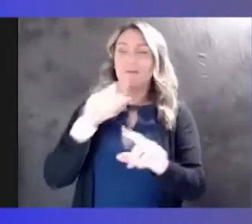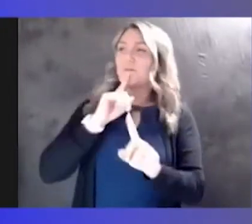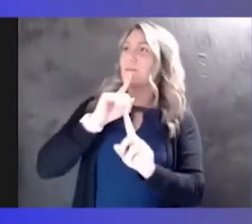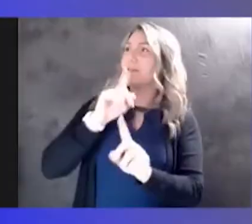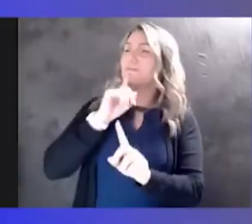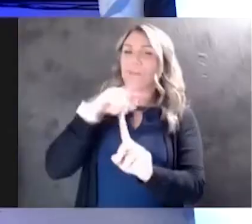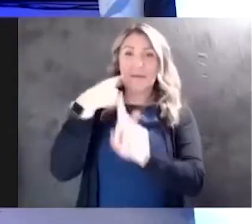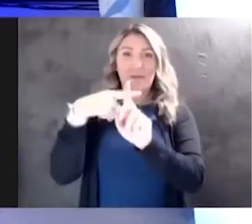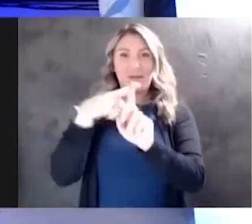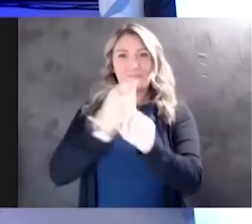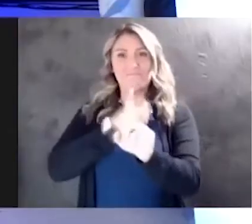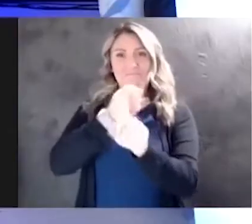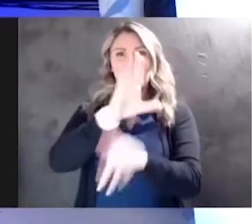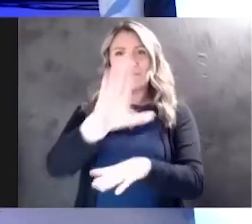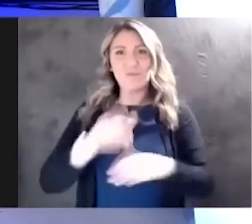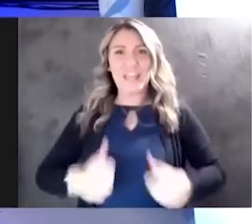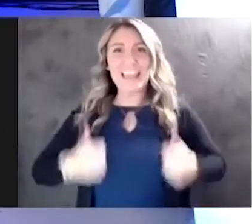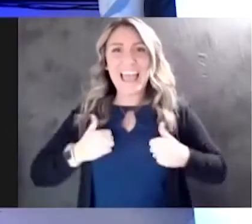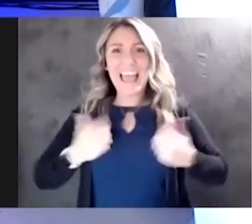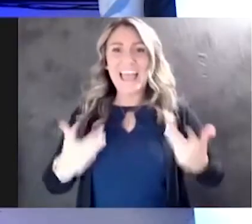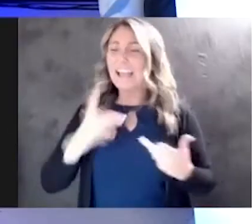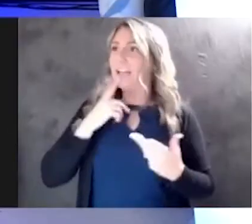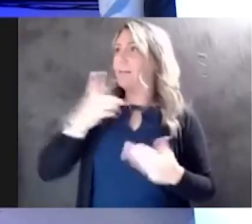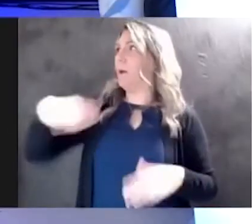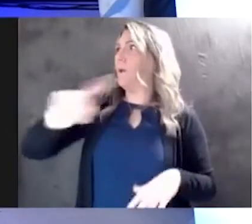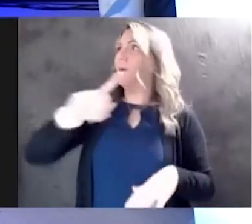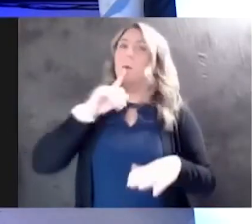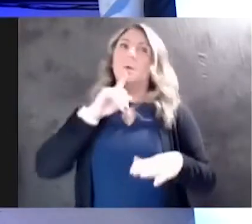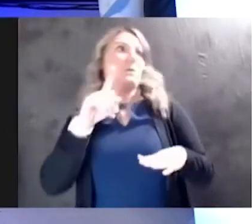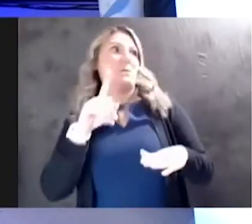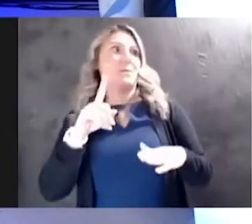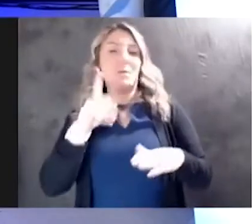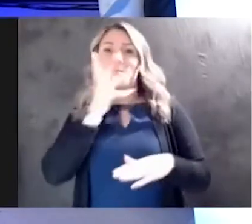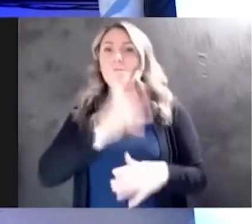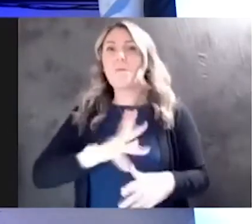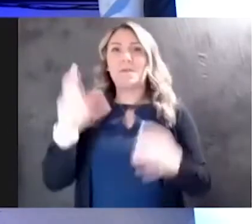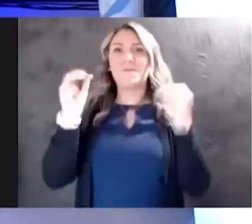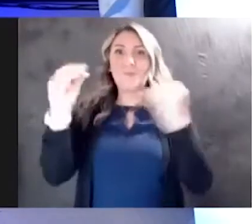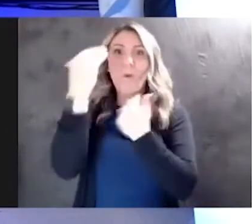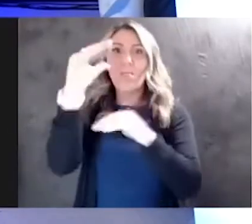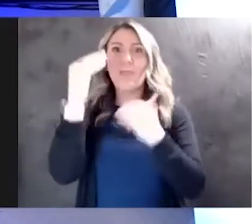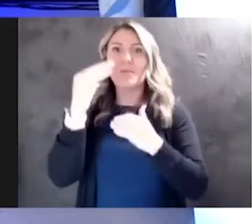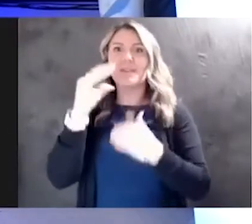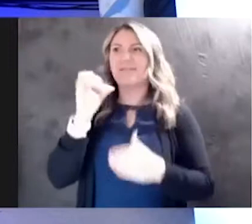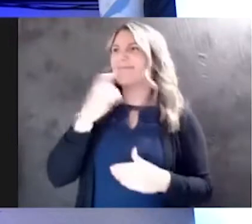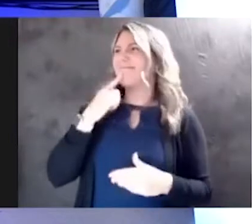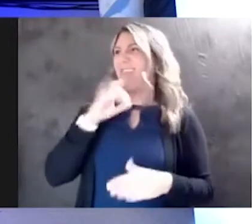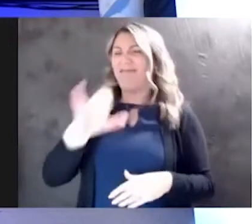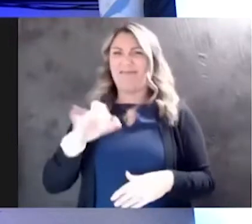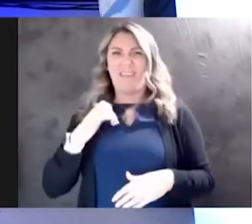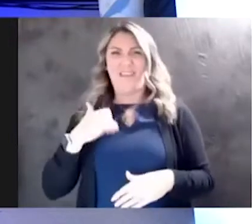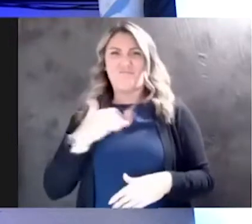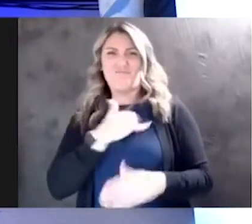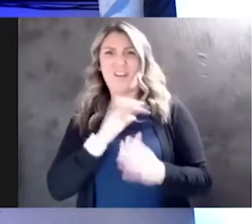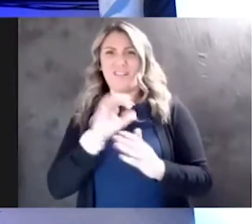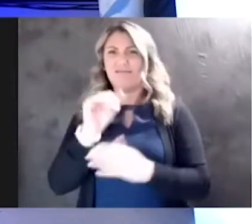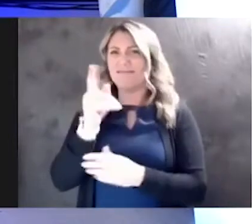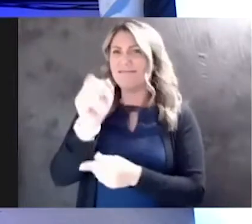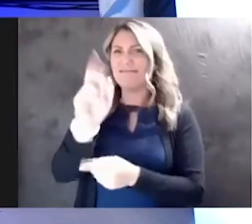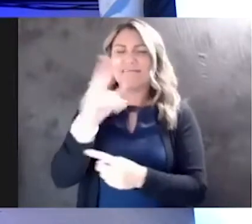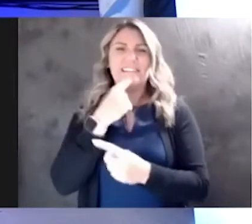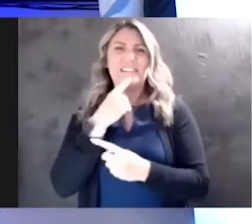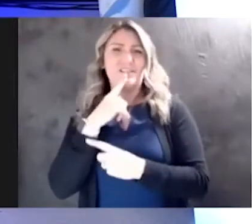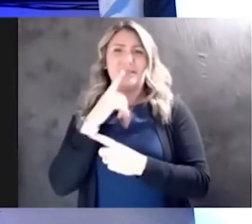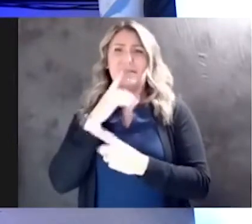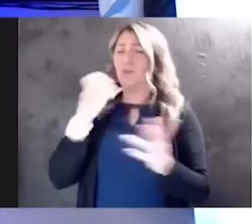your life. Yeah, these women said limitless. That's a really good way of saying it, because these women said that breast cancer diagnosis, the worst day of their life, led to really what's turned out to be